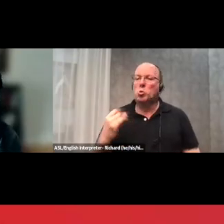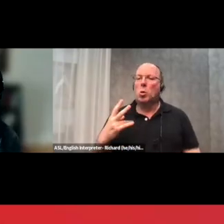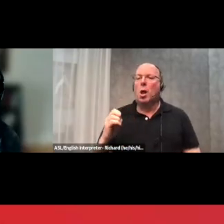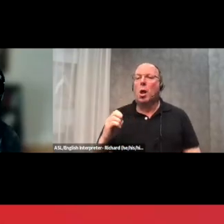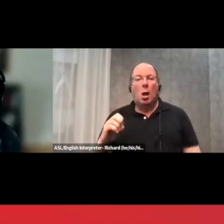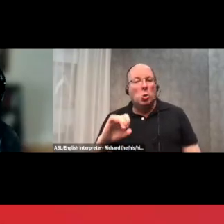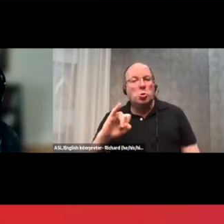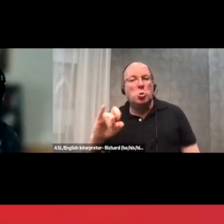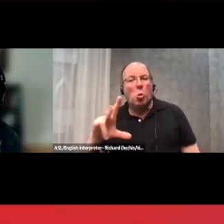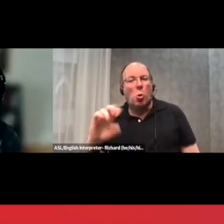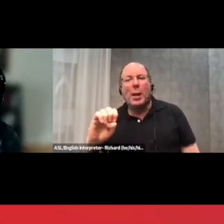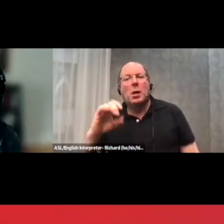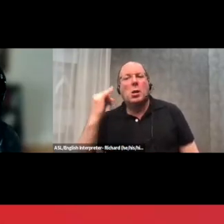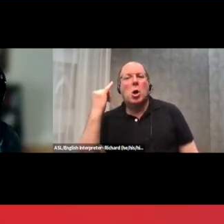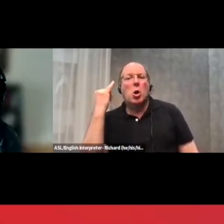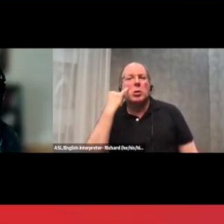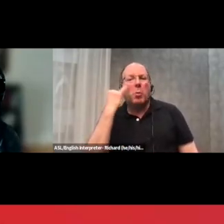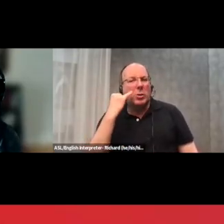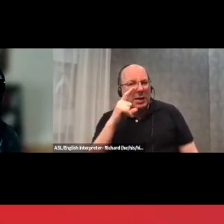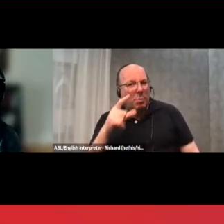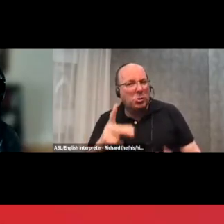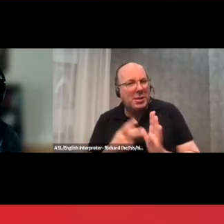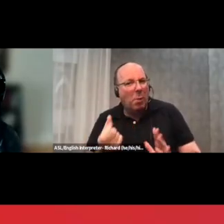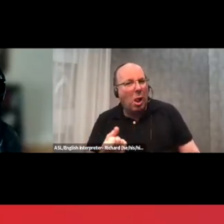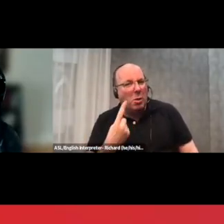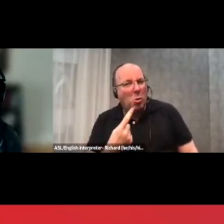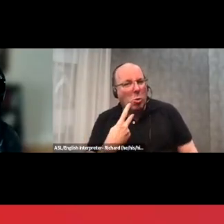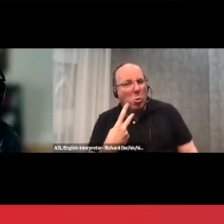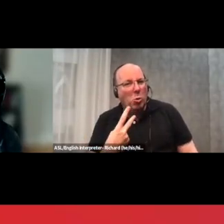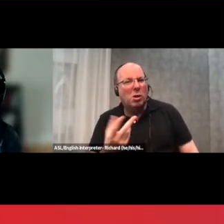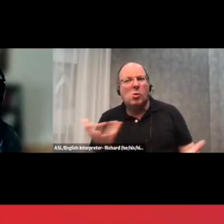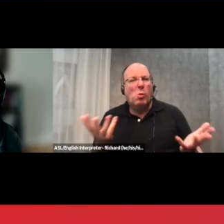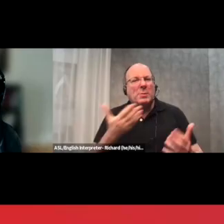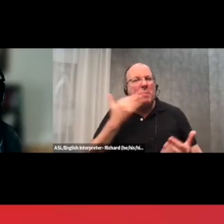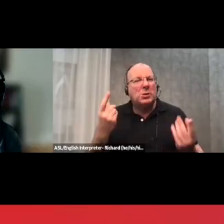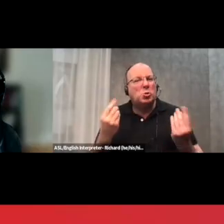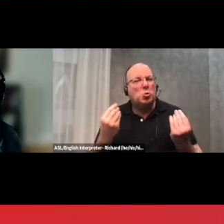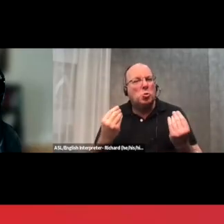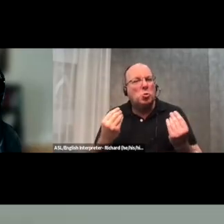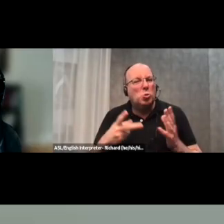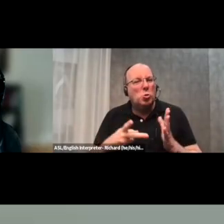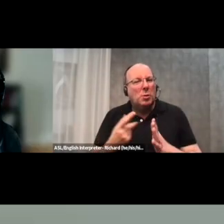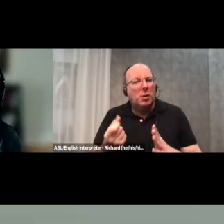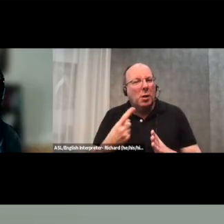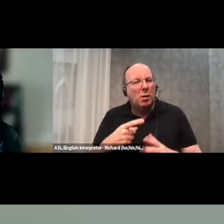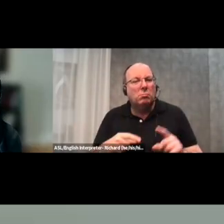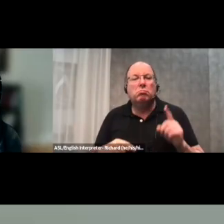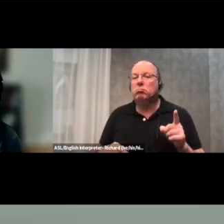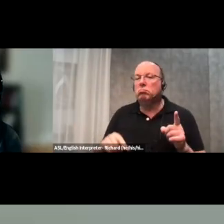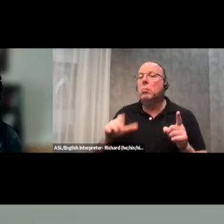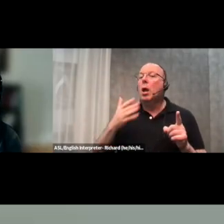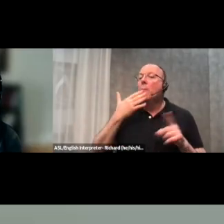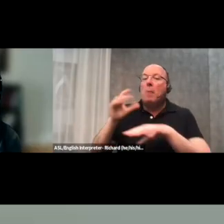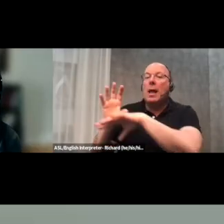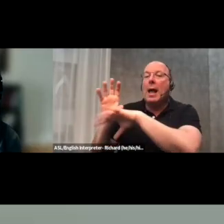they thought that you're not typically supposed to double dose, but what's kind of the advice or best practice for that? So the best